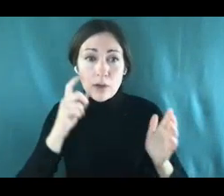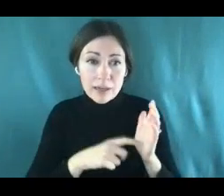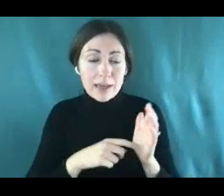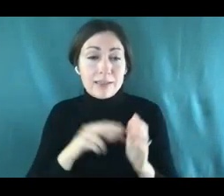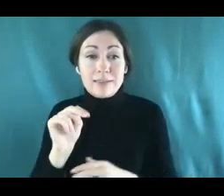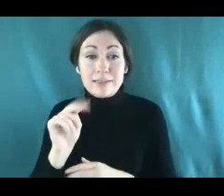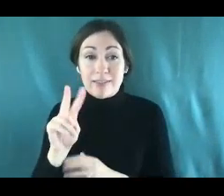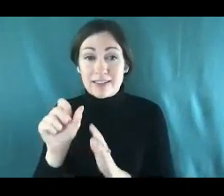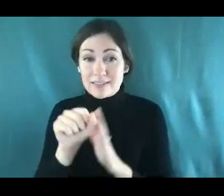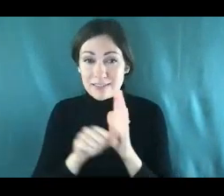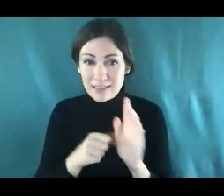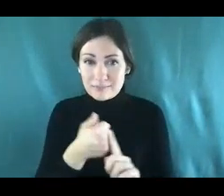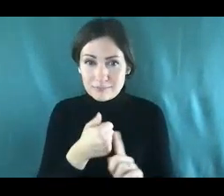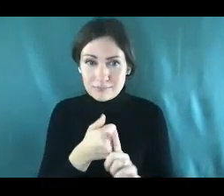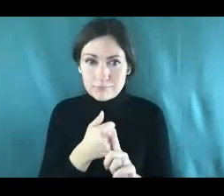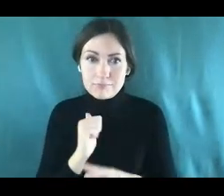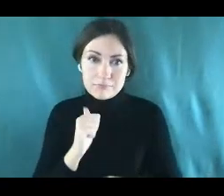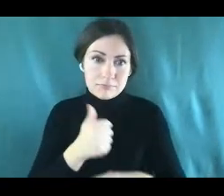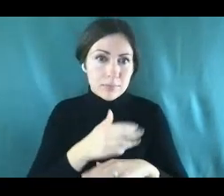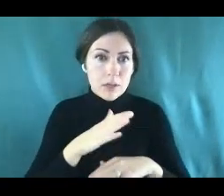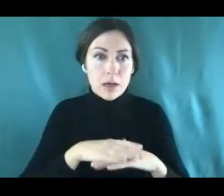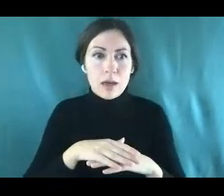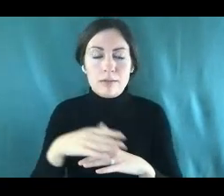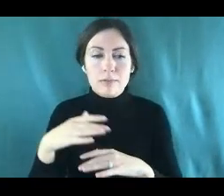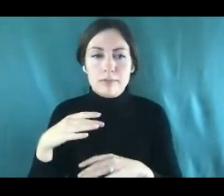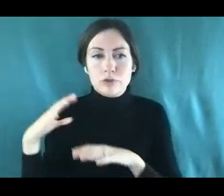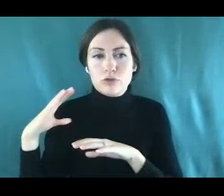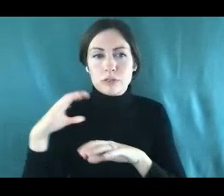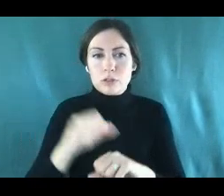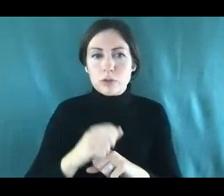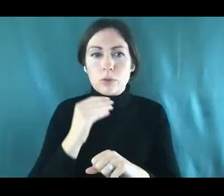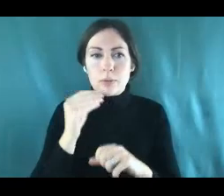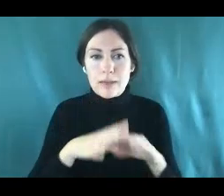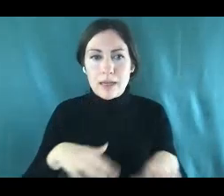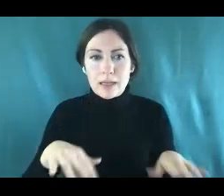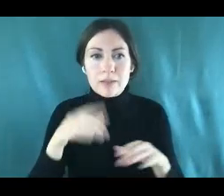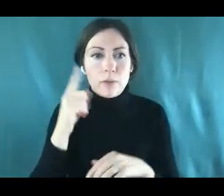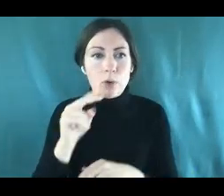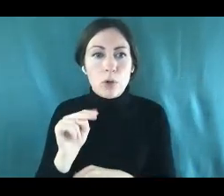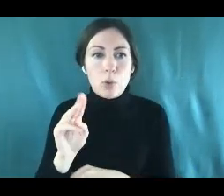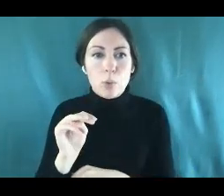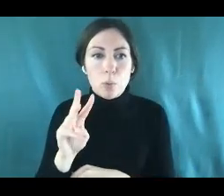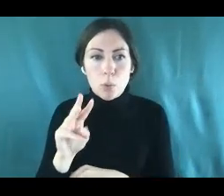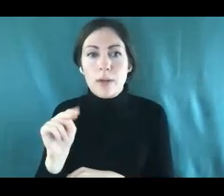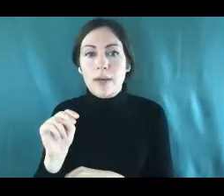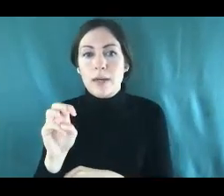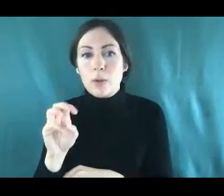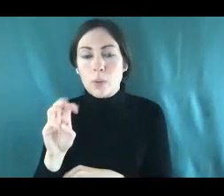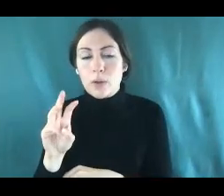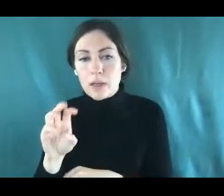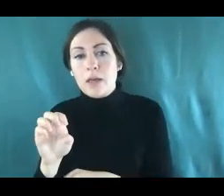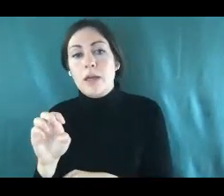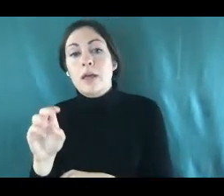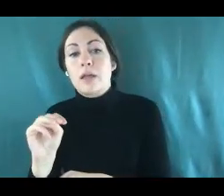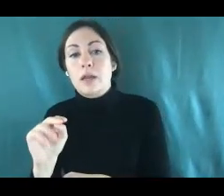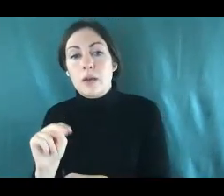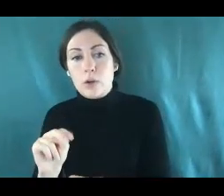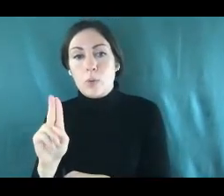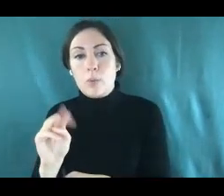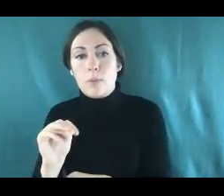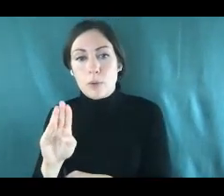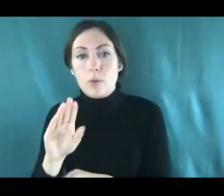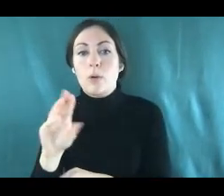is situated on the traditional homelands of the Nuwu, Newe, Numu, and Washishu.